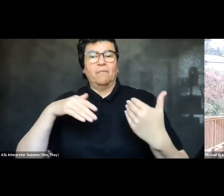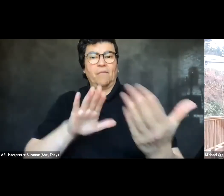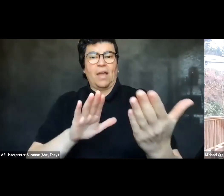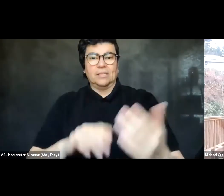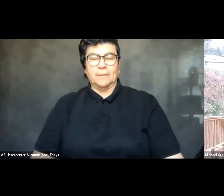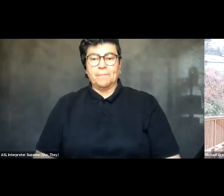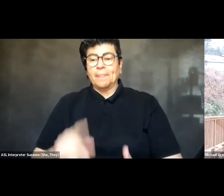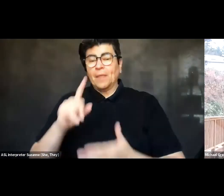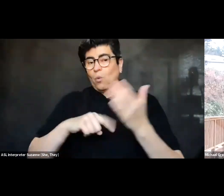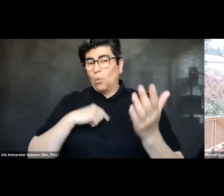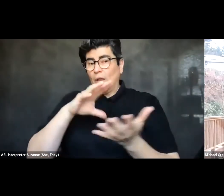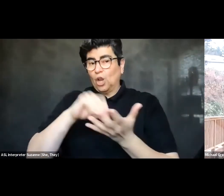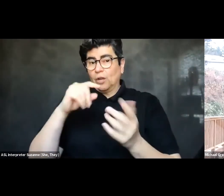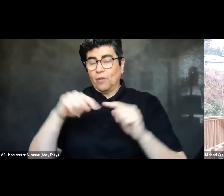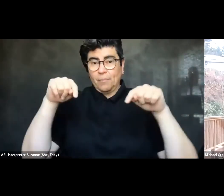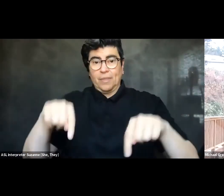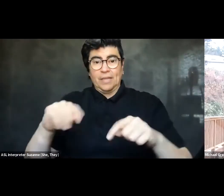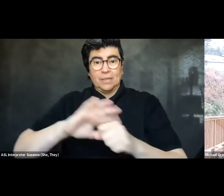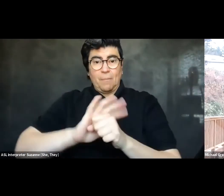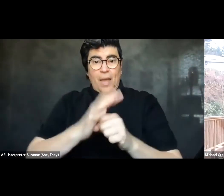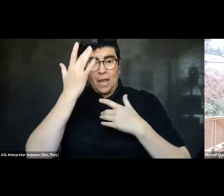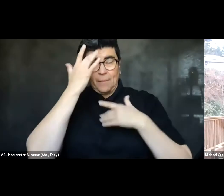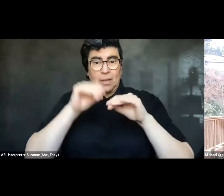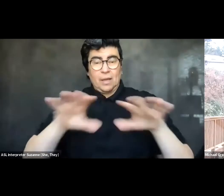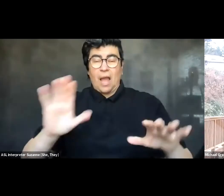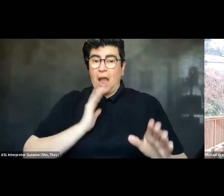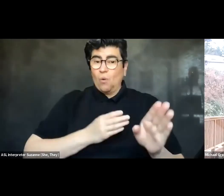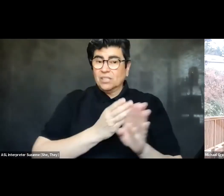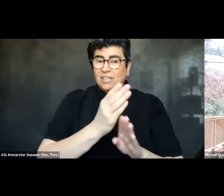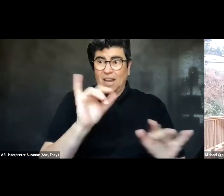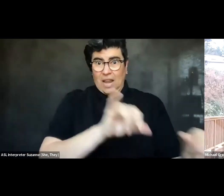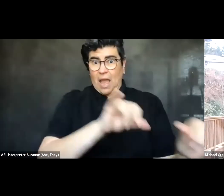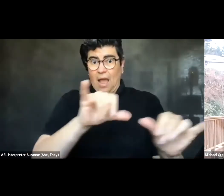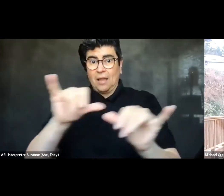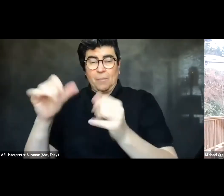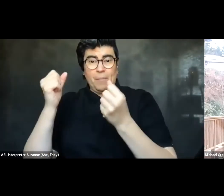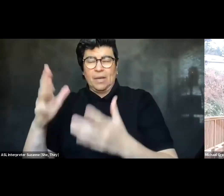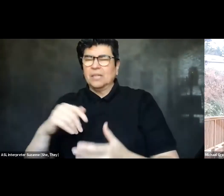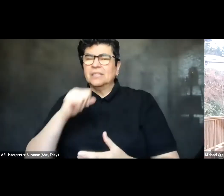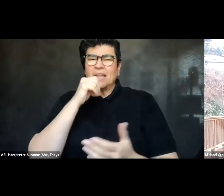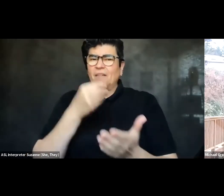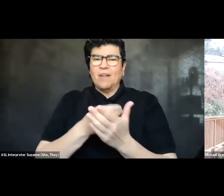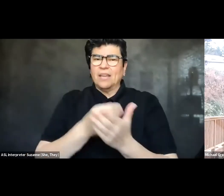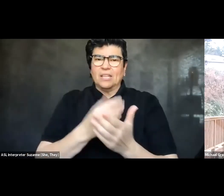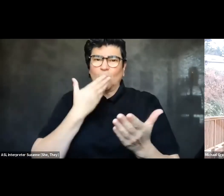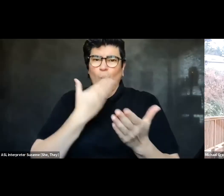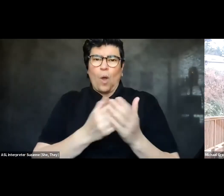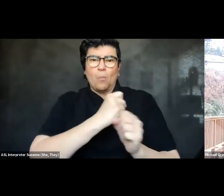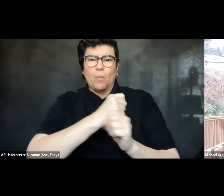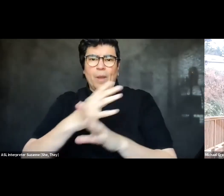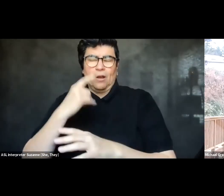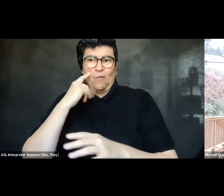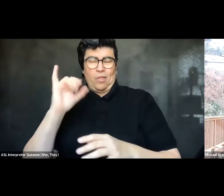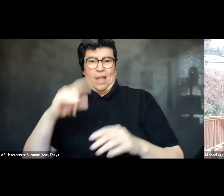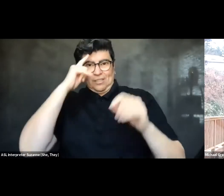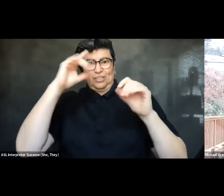we are learning from this pandemic is that while our sector, like many others, was not financially well prepared for a shock like